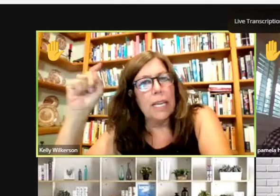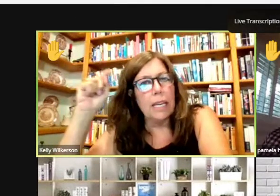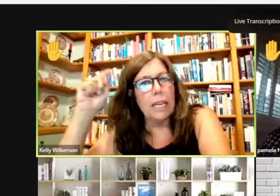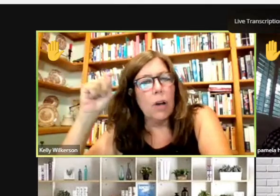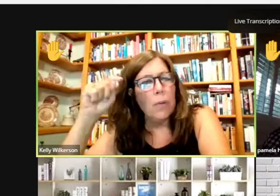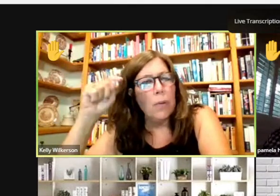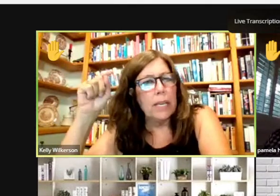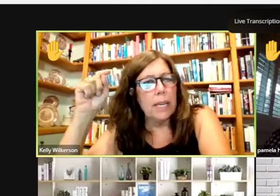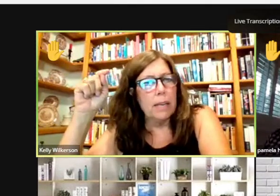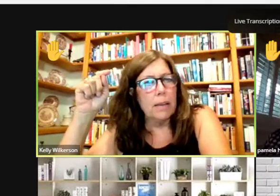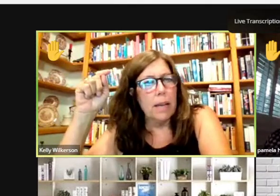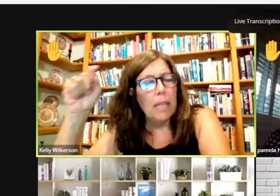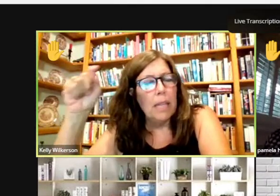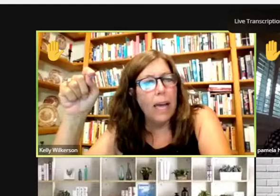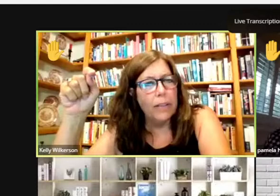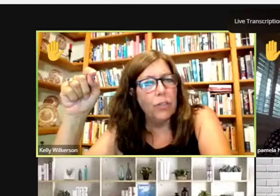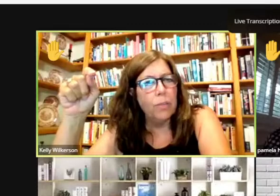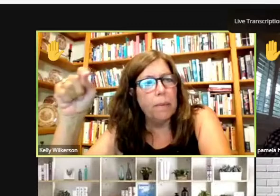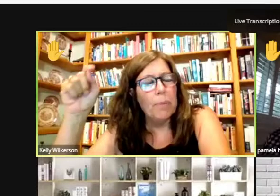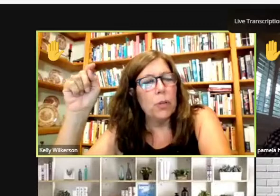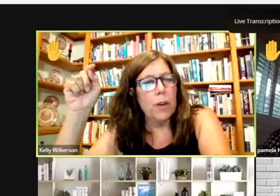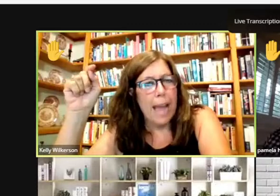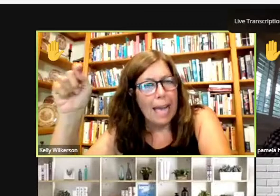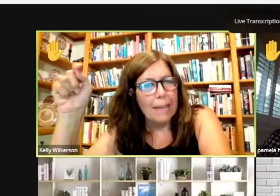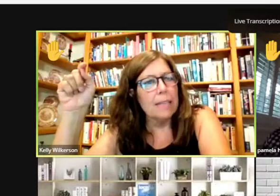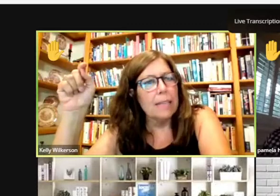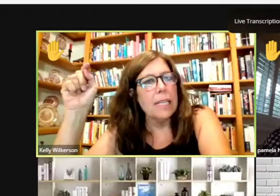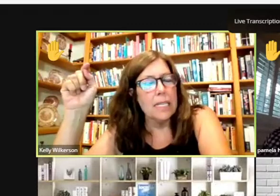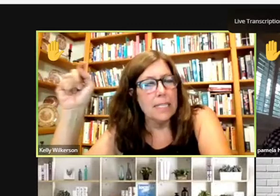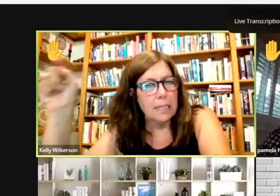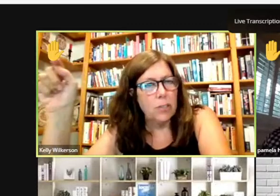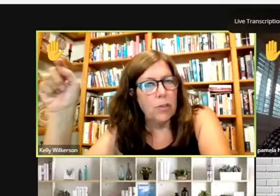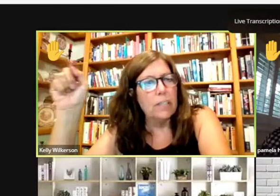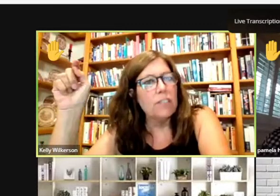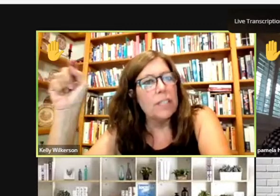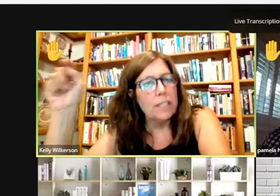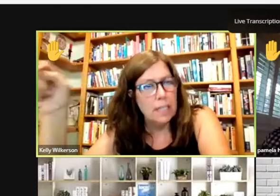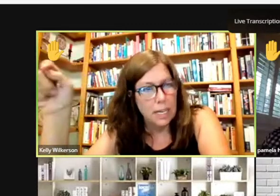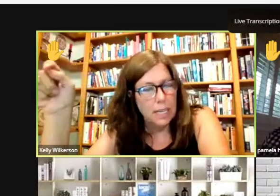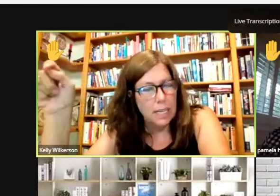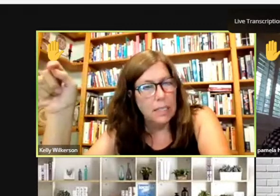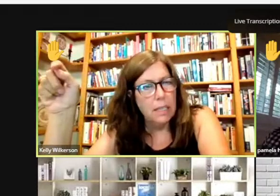requirement only applies who are accessing